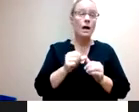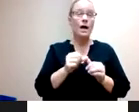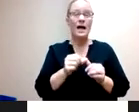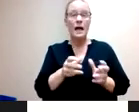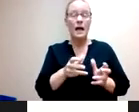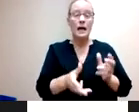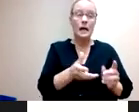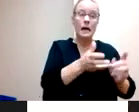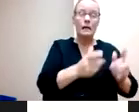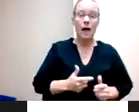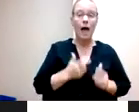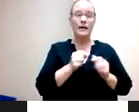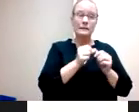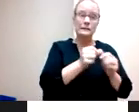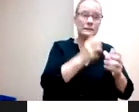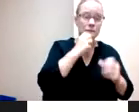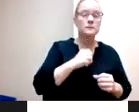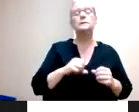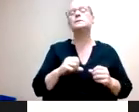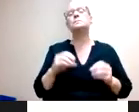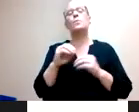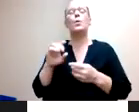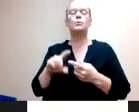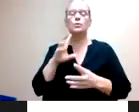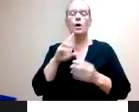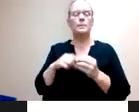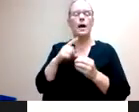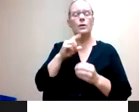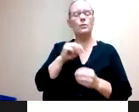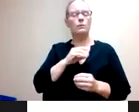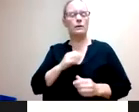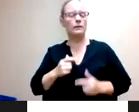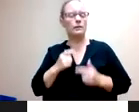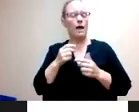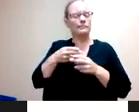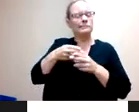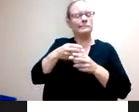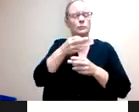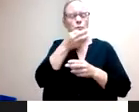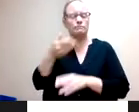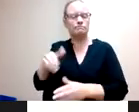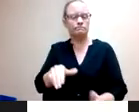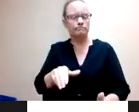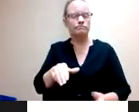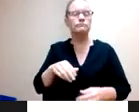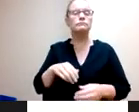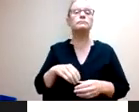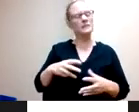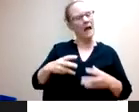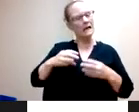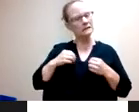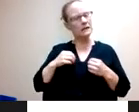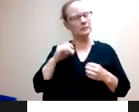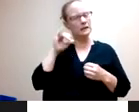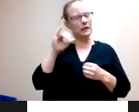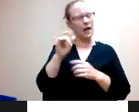life more to talking about, instead of number of days, the quality of the life that you're in. That it's accepting that